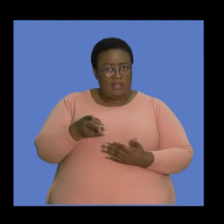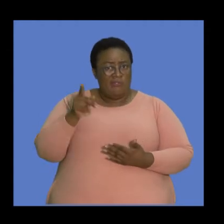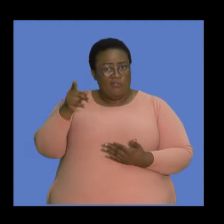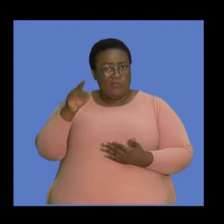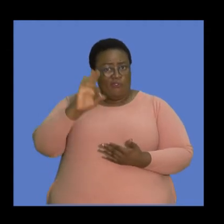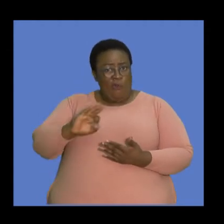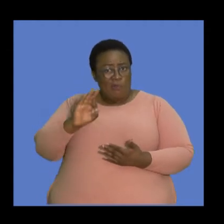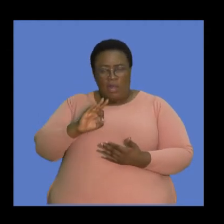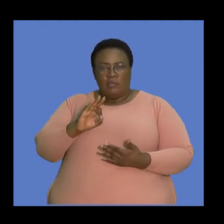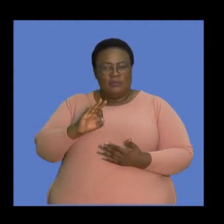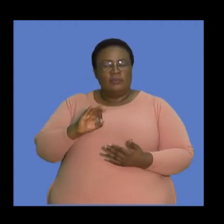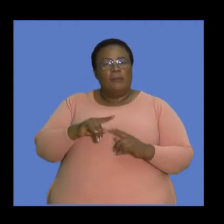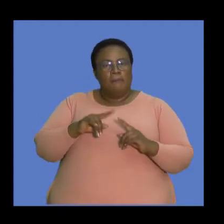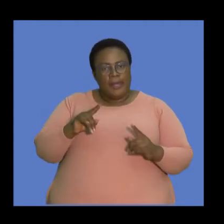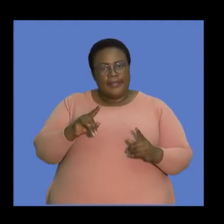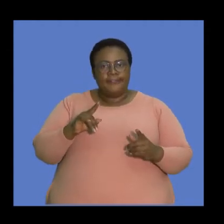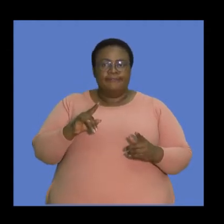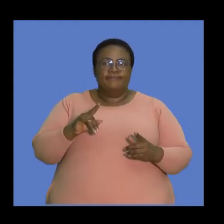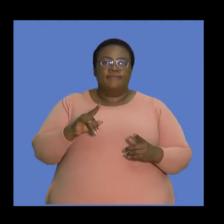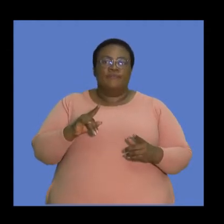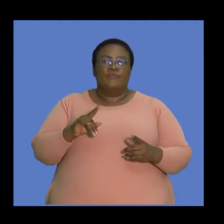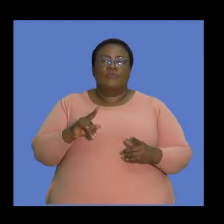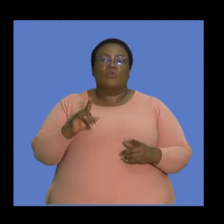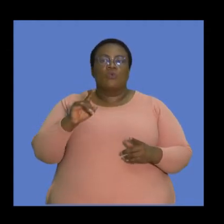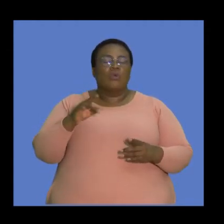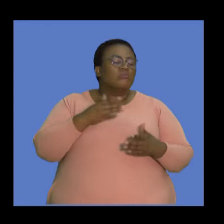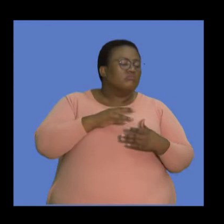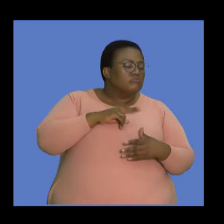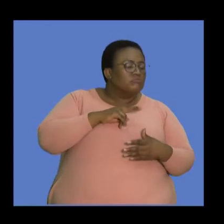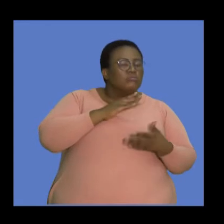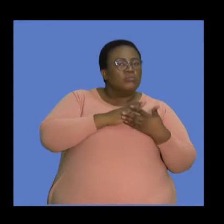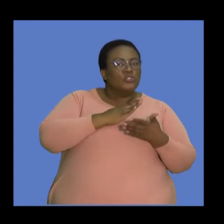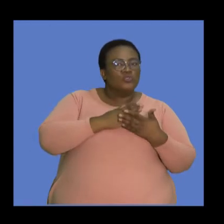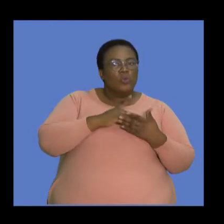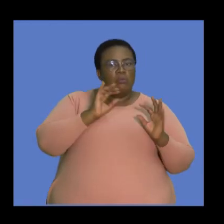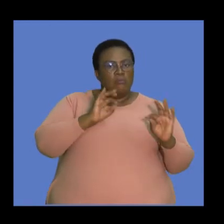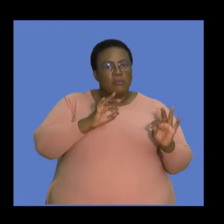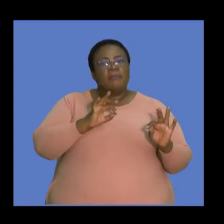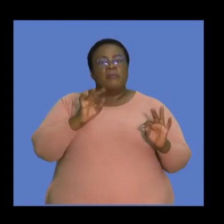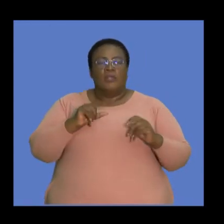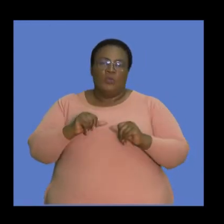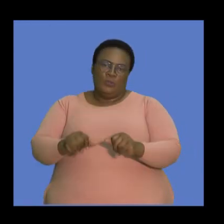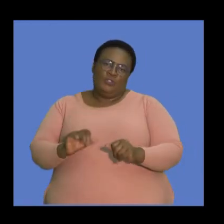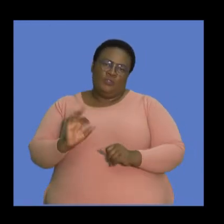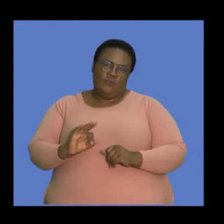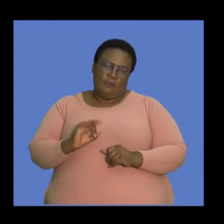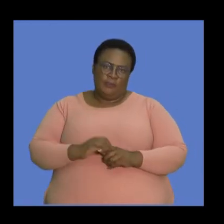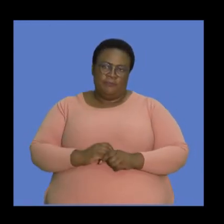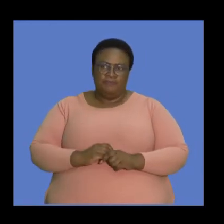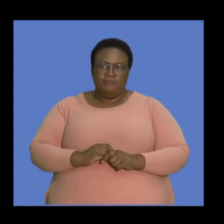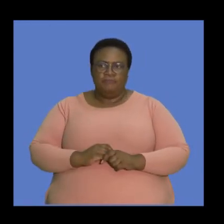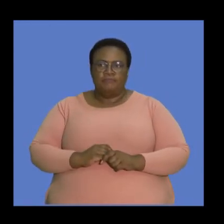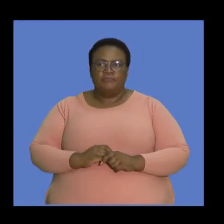anymore to know what these formulas are. But just go to it when you're trying to refer and make sure that you are on the right track with